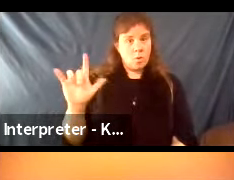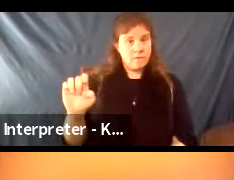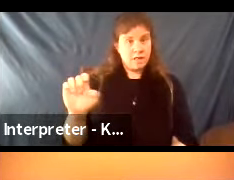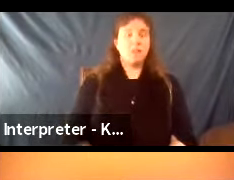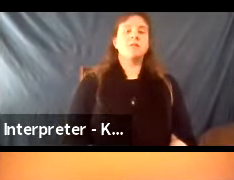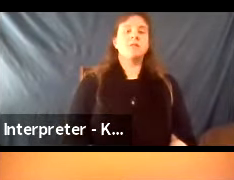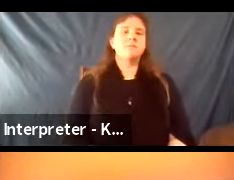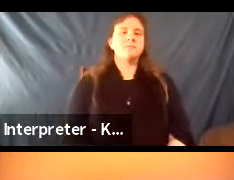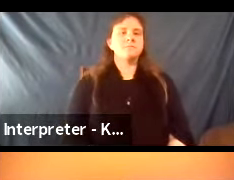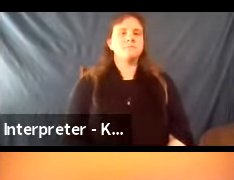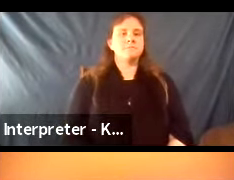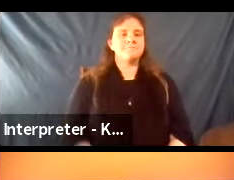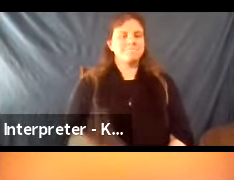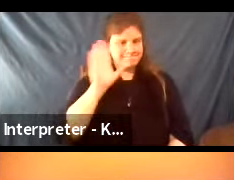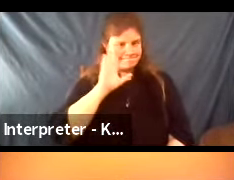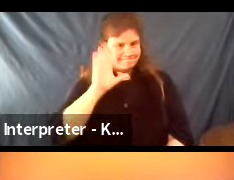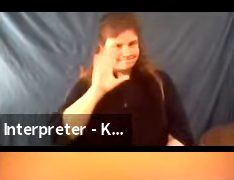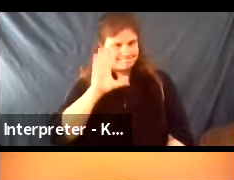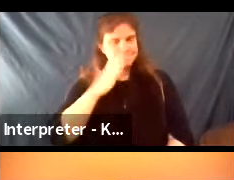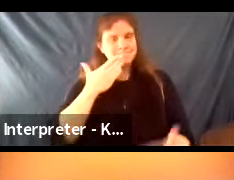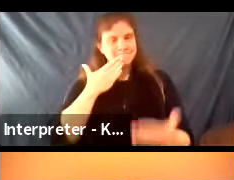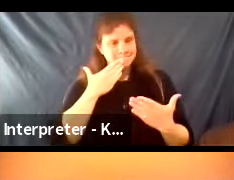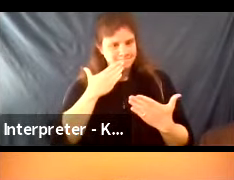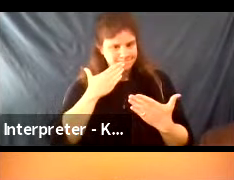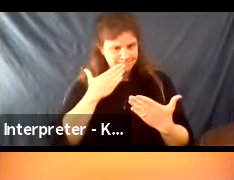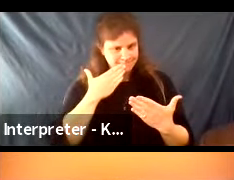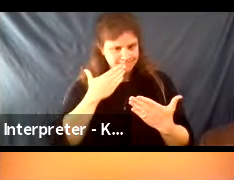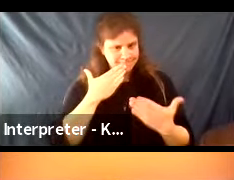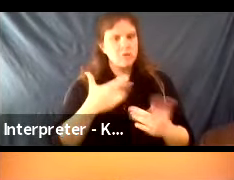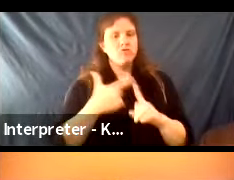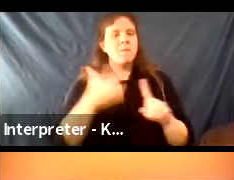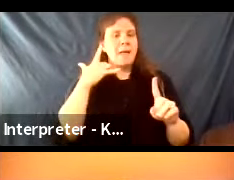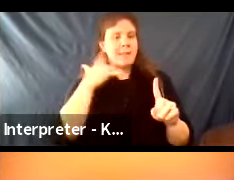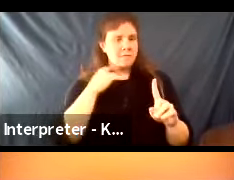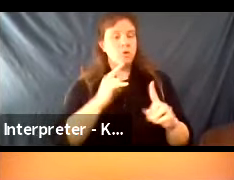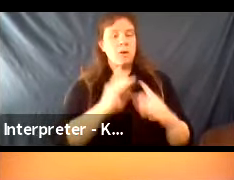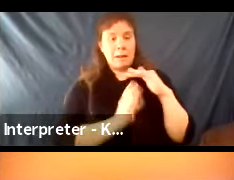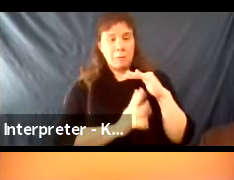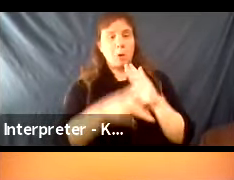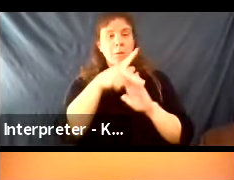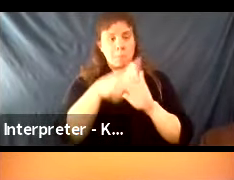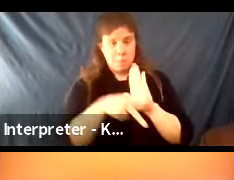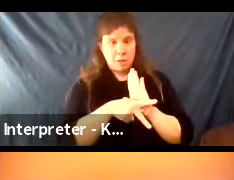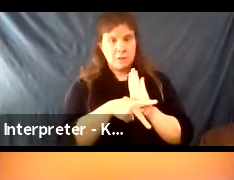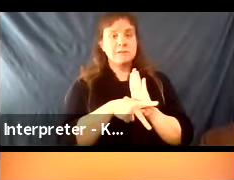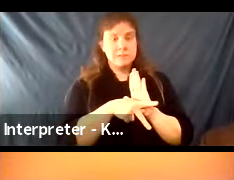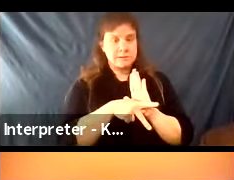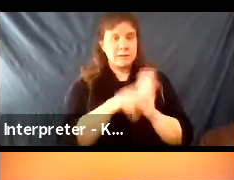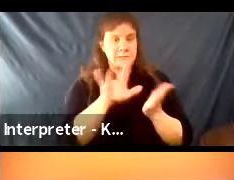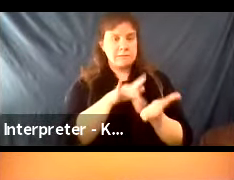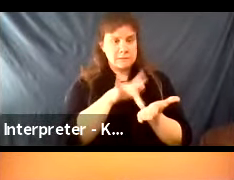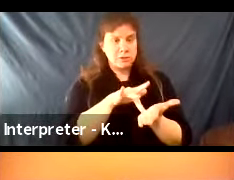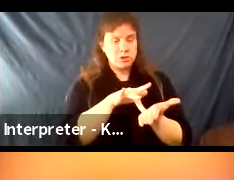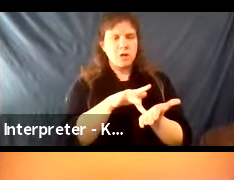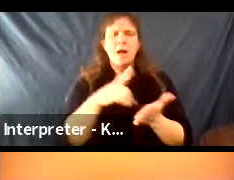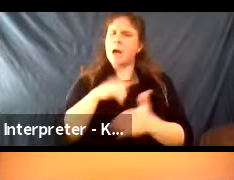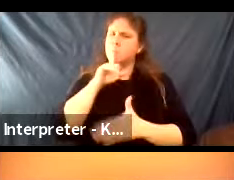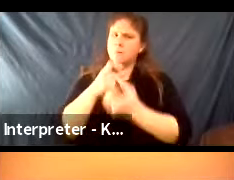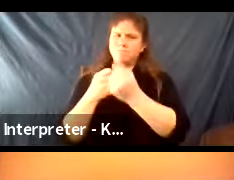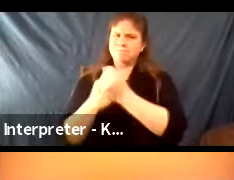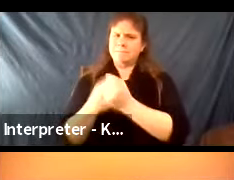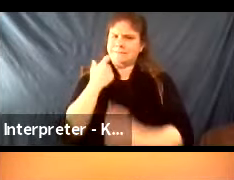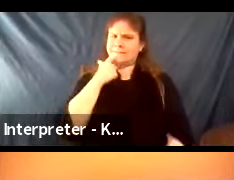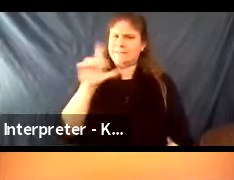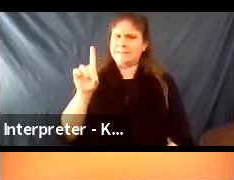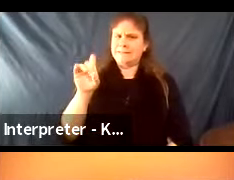Yeah, hi, thanks everyone. Orville Thomas, the California Immigrant Policy Center. Really echoing what Denny said, we really devote more time needed to talk about it,